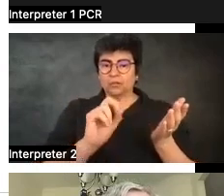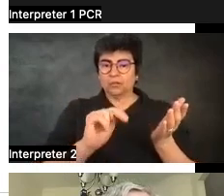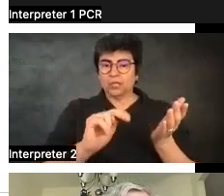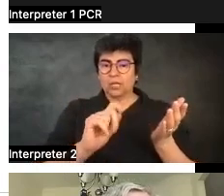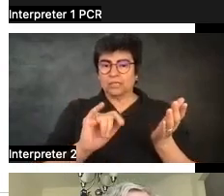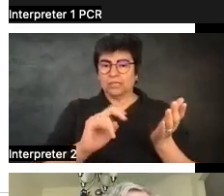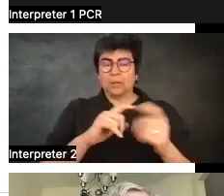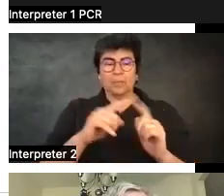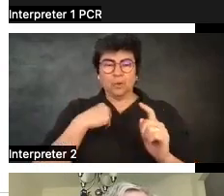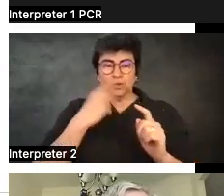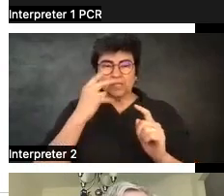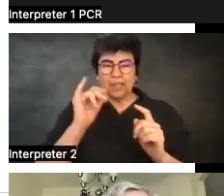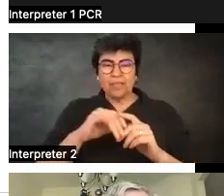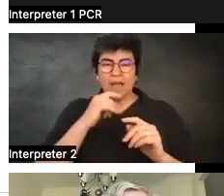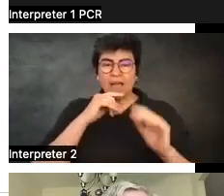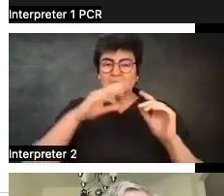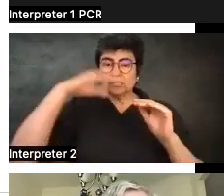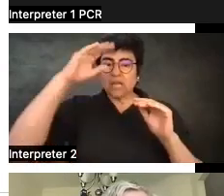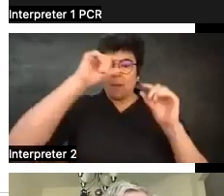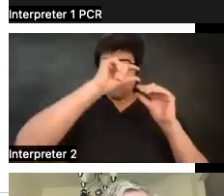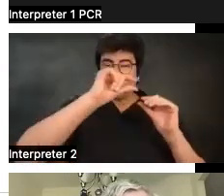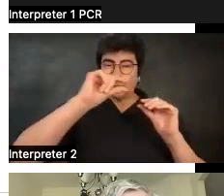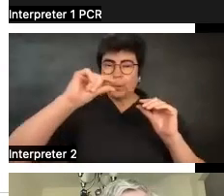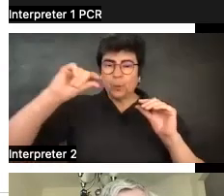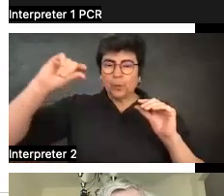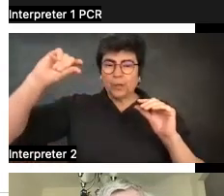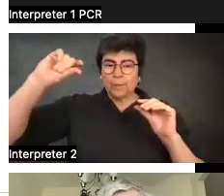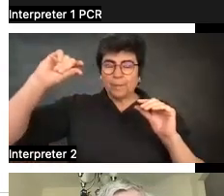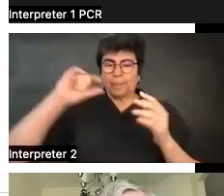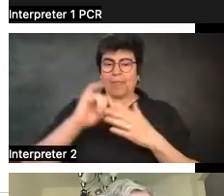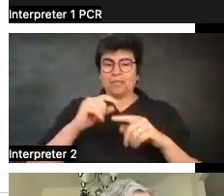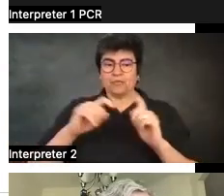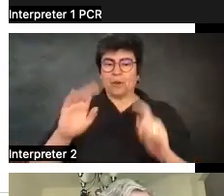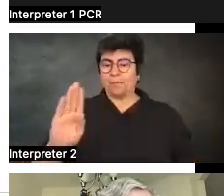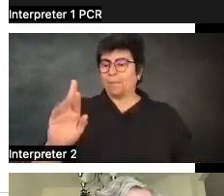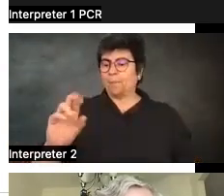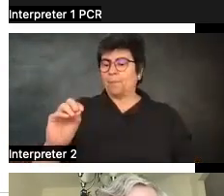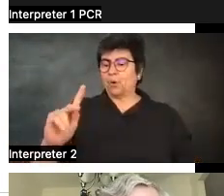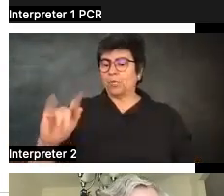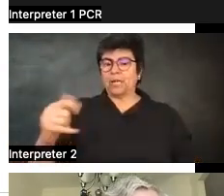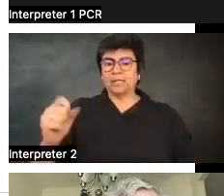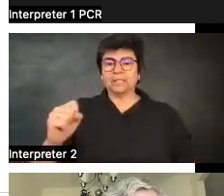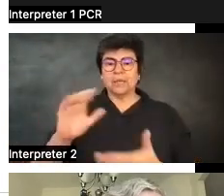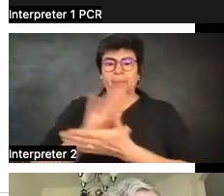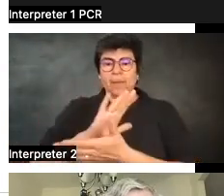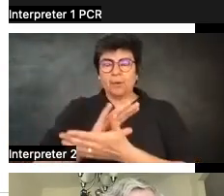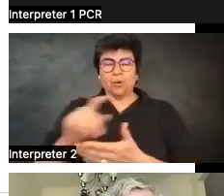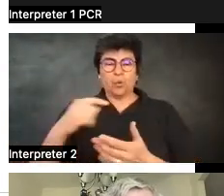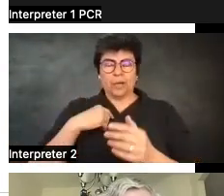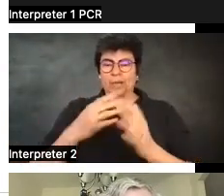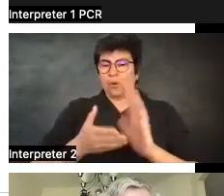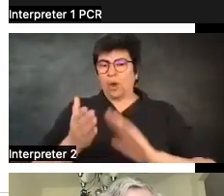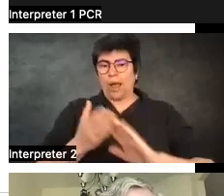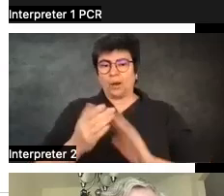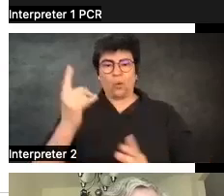except you see that little tube at the top here. This is from a Brookings paper, and we ran 1,000 simulations